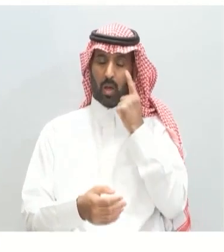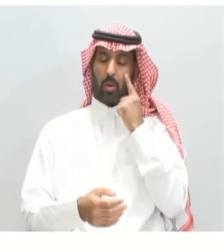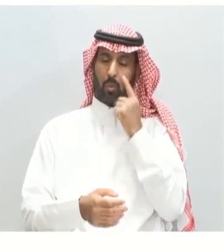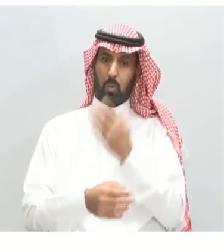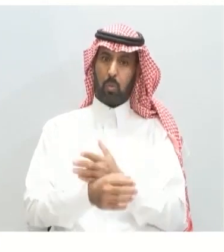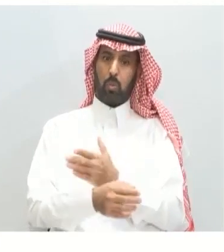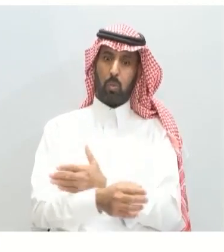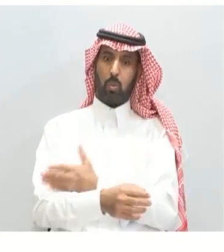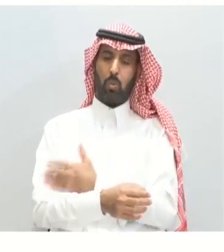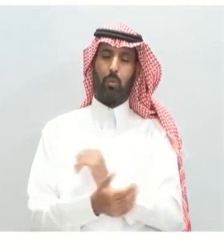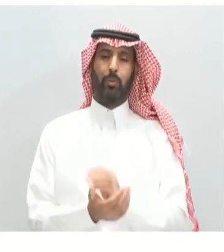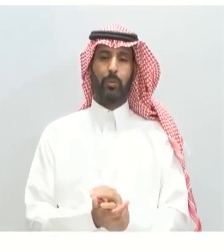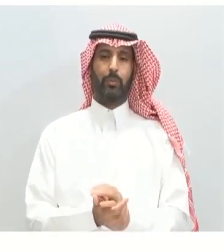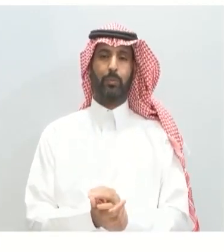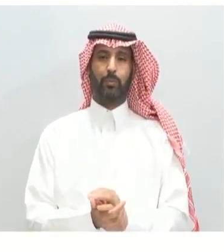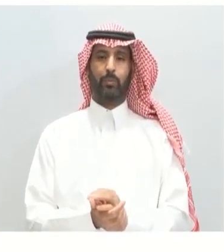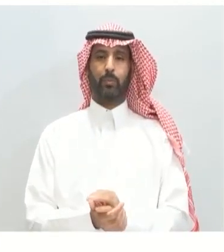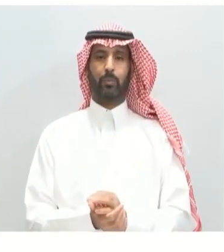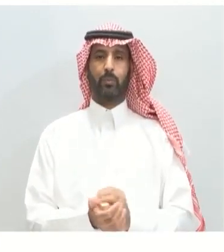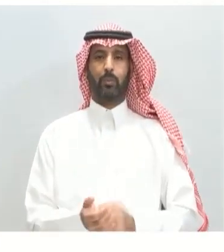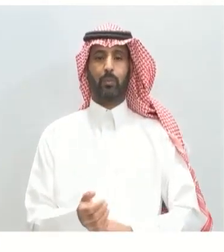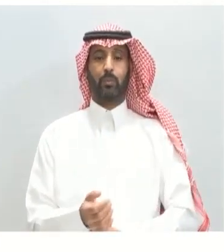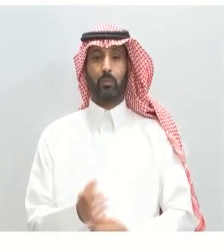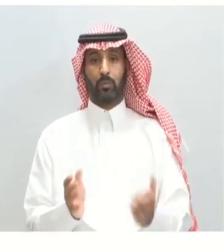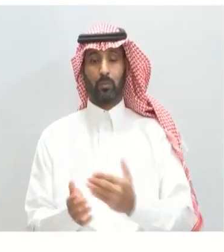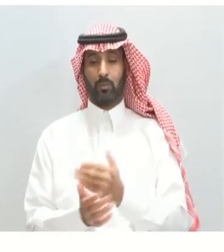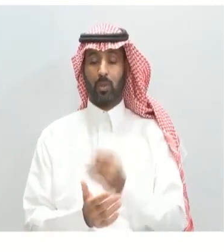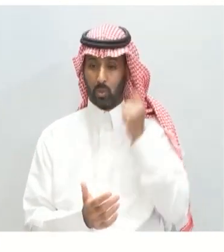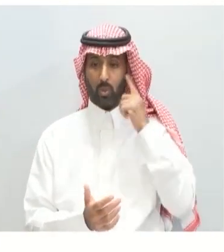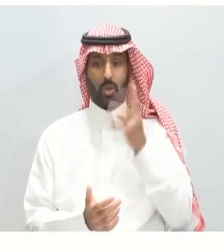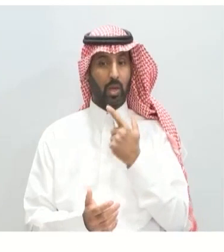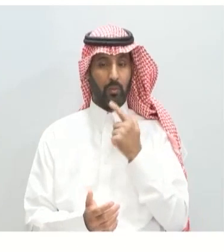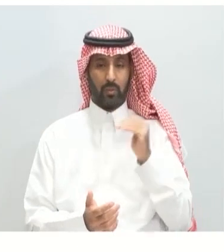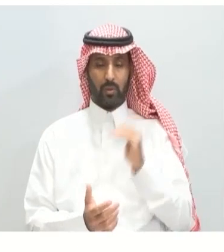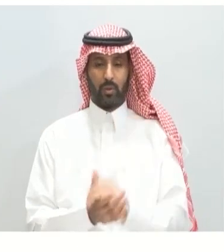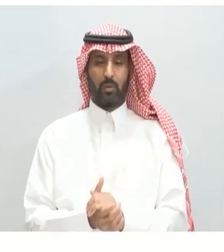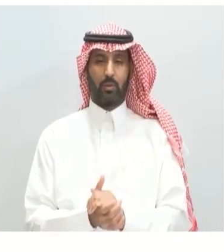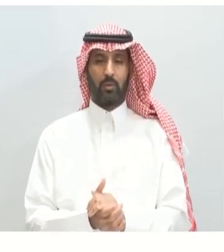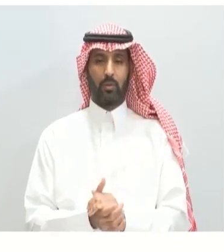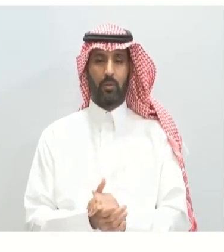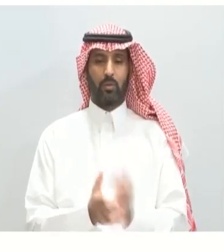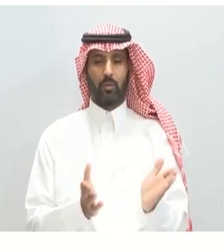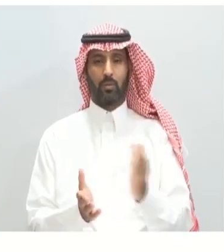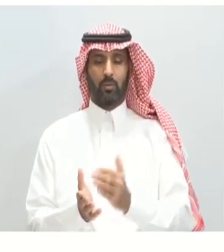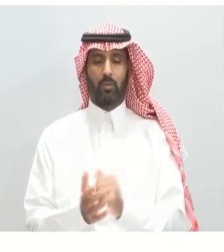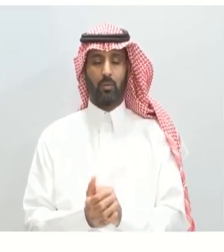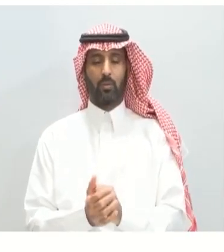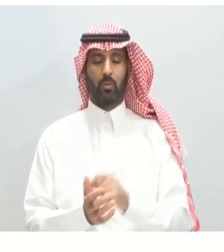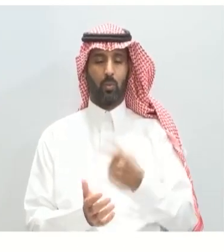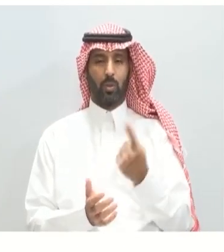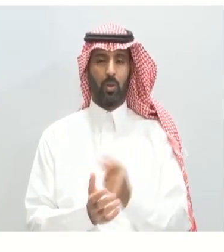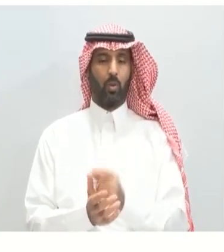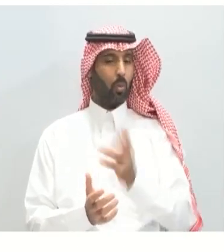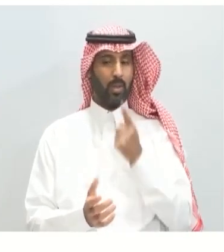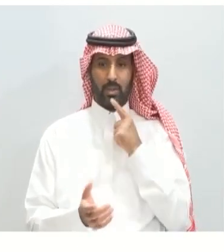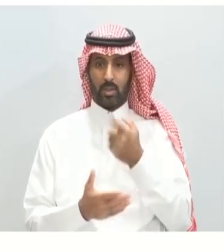very tired during the afternoon. So now you know how to answer these questions. So let's answer them. Number one,